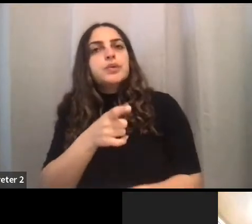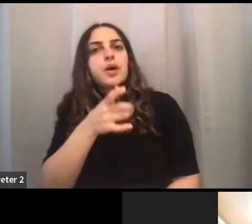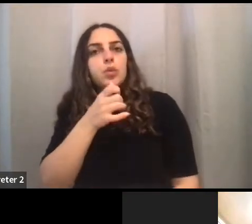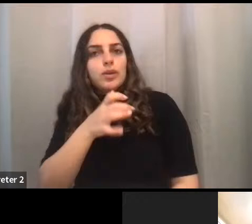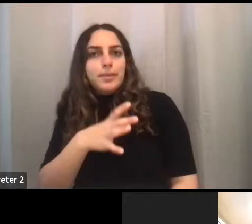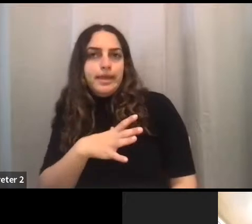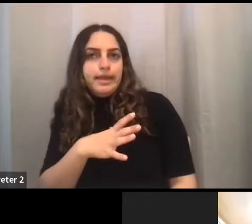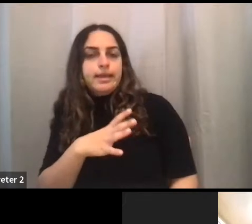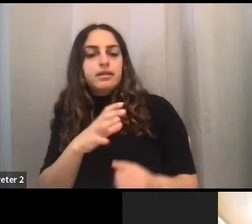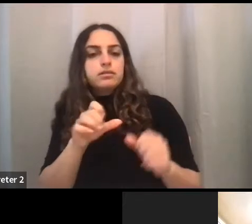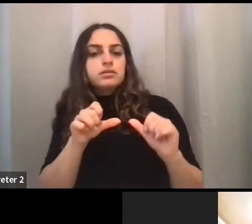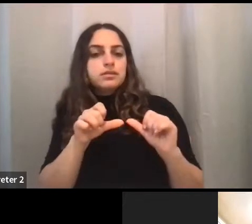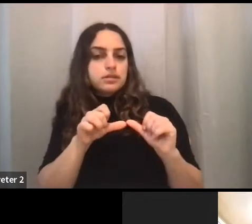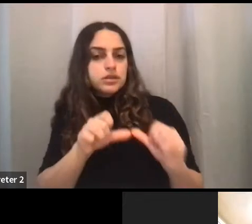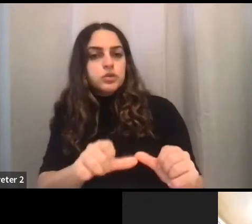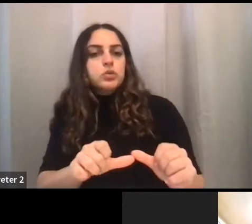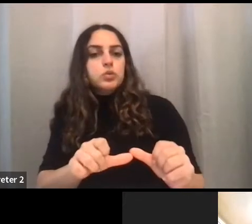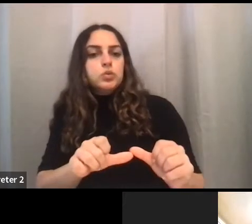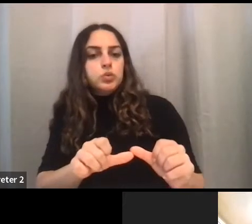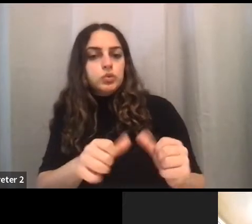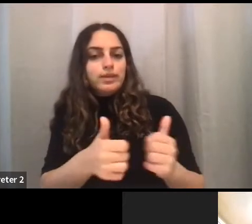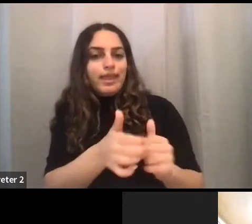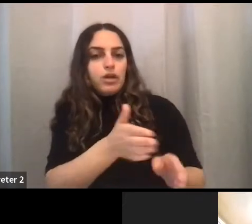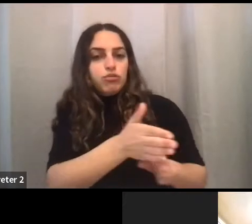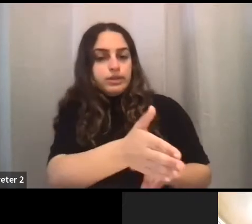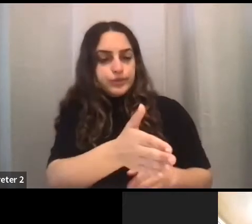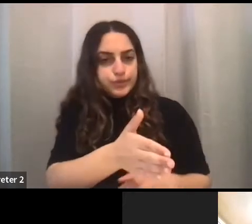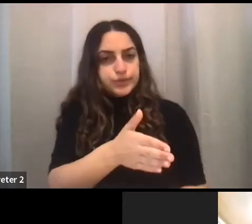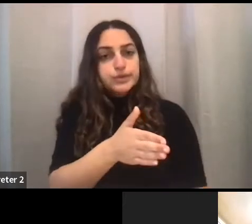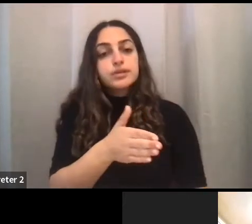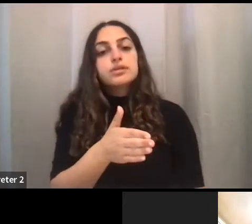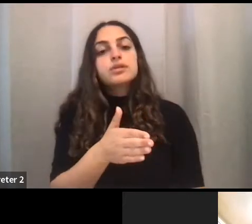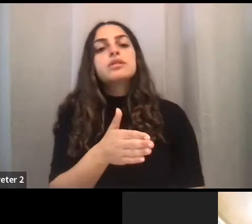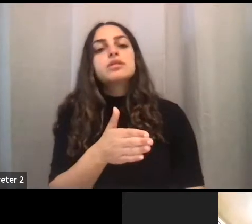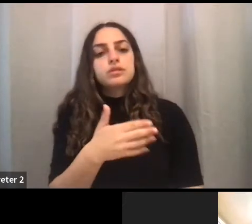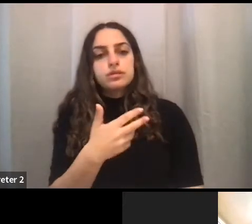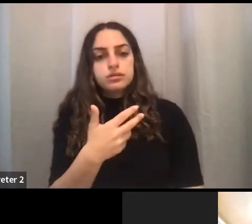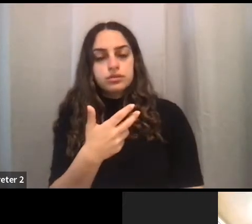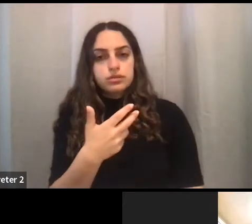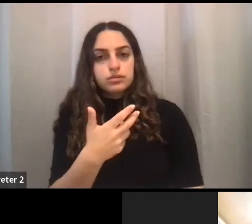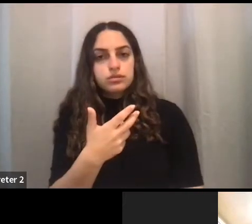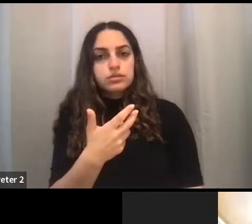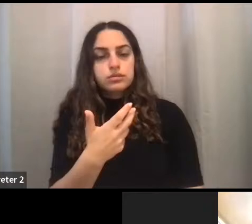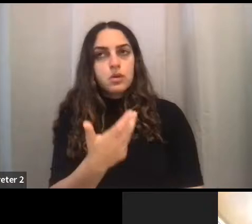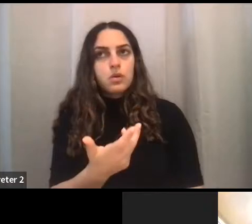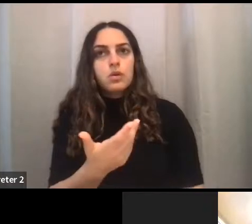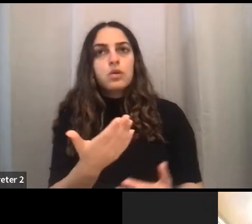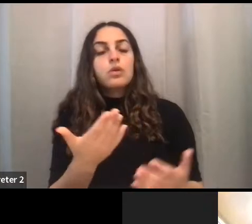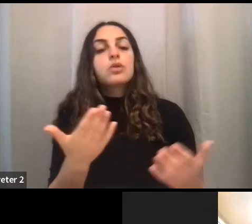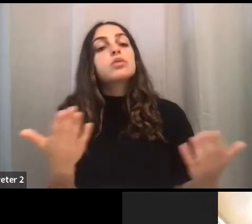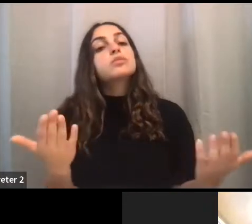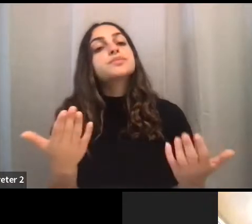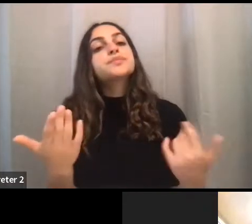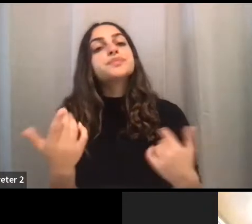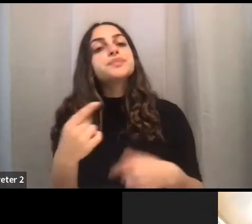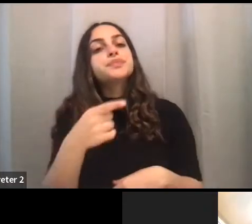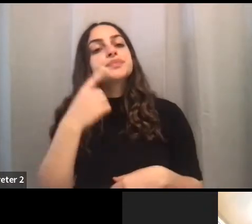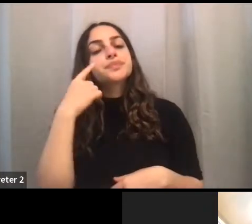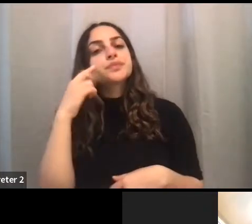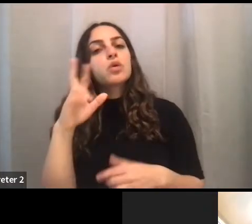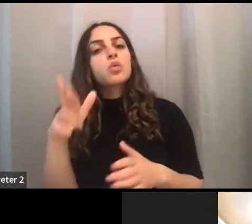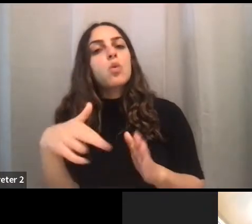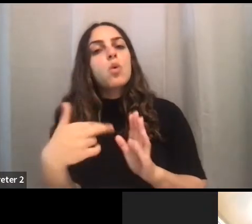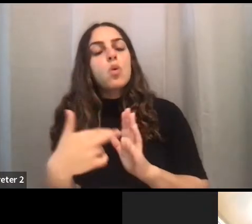that they continue and build their career and so what do you think the role of if it's an